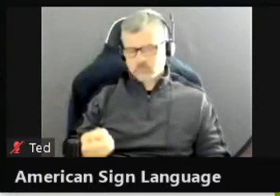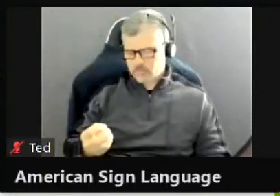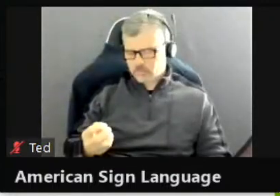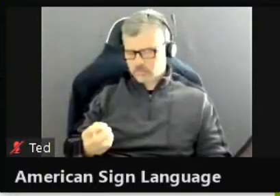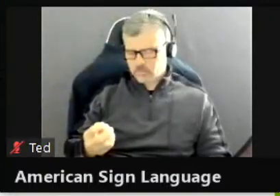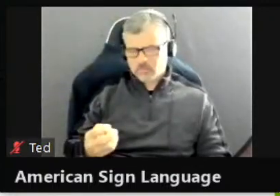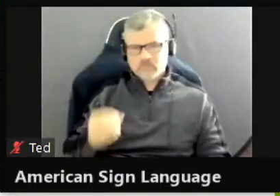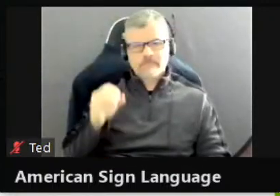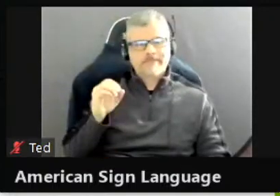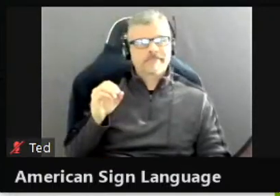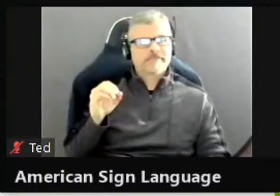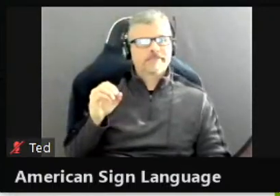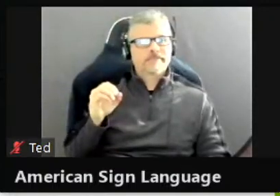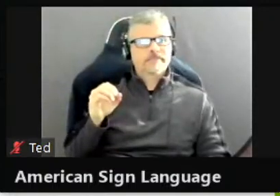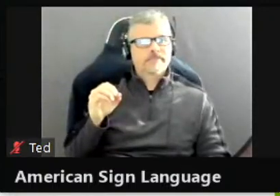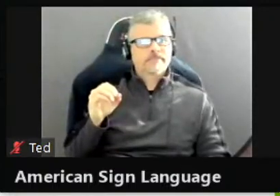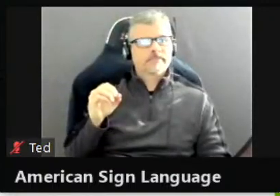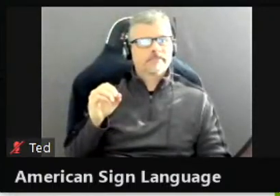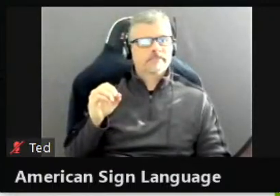Okay.